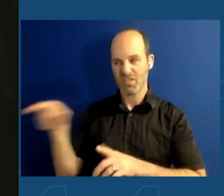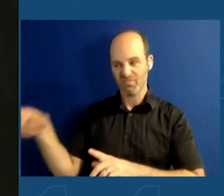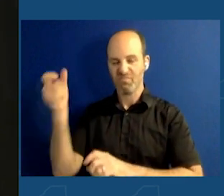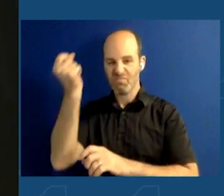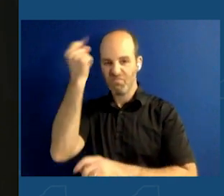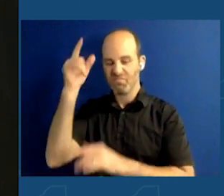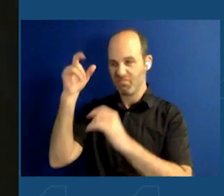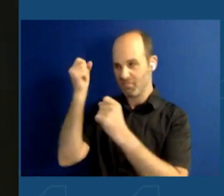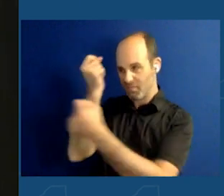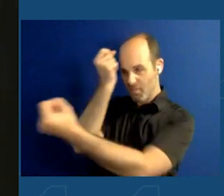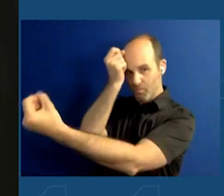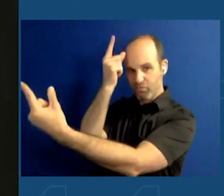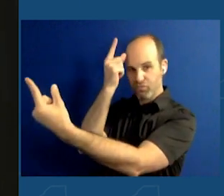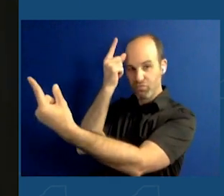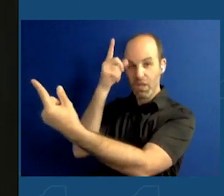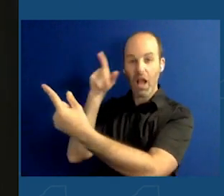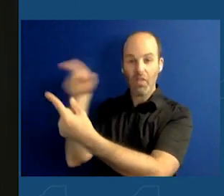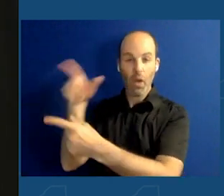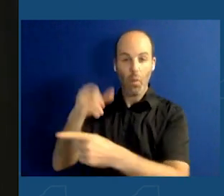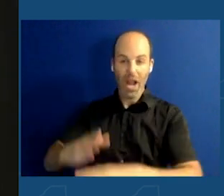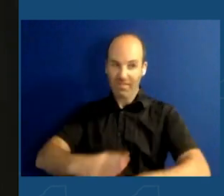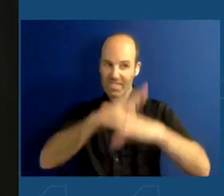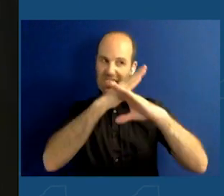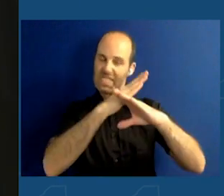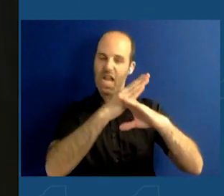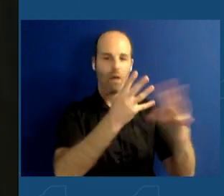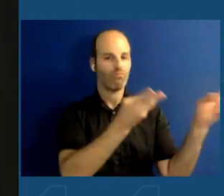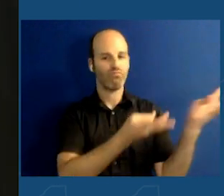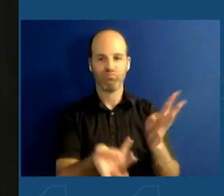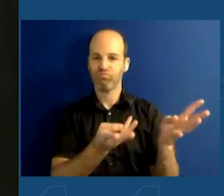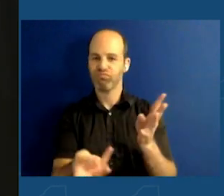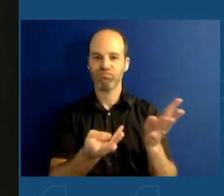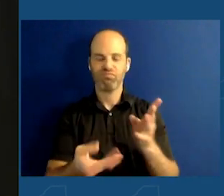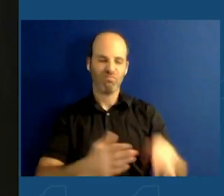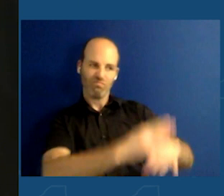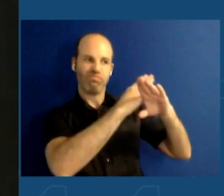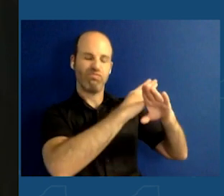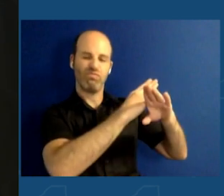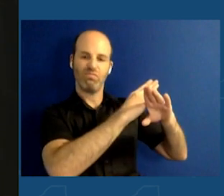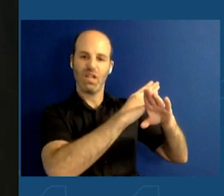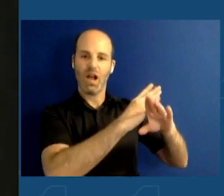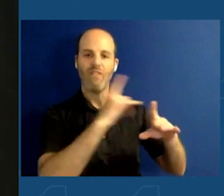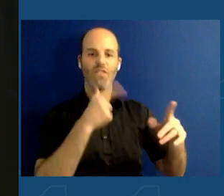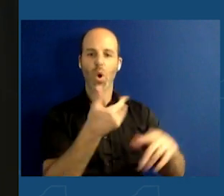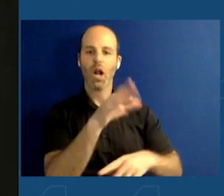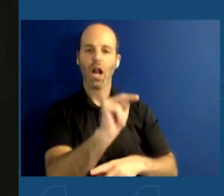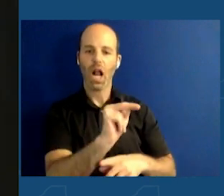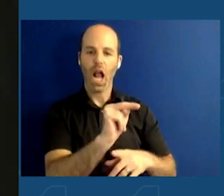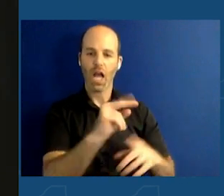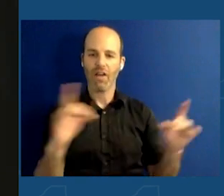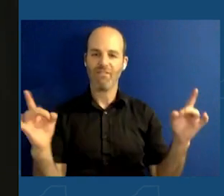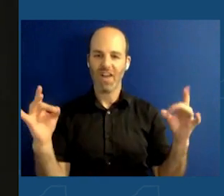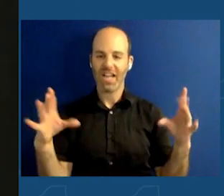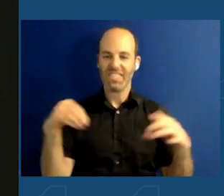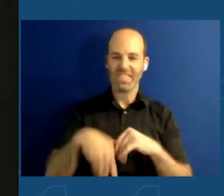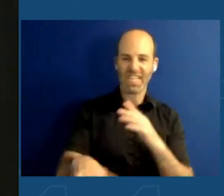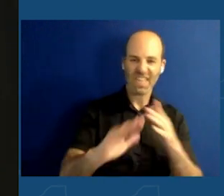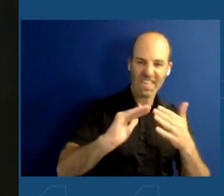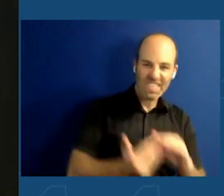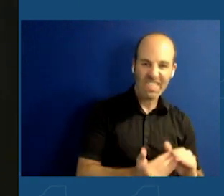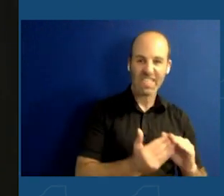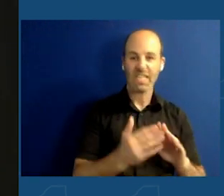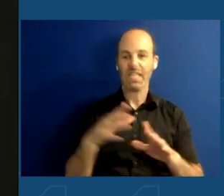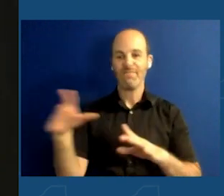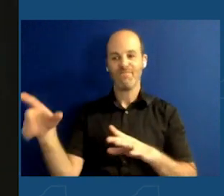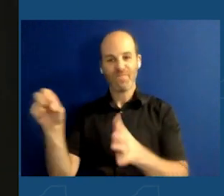dam every river that feeds the sea of gun violence in our city, in our state, and in our country. And together we're going